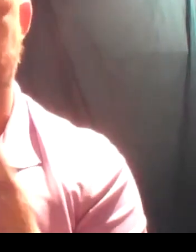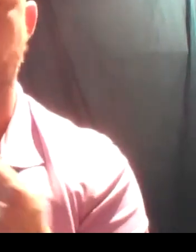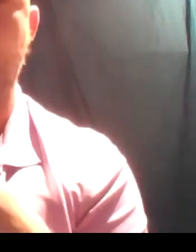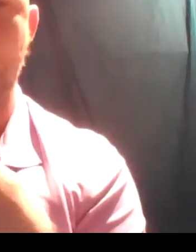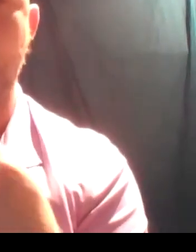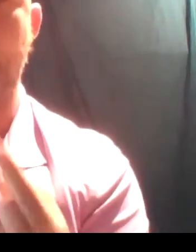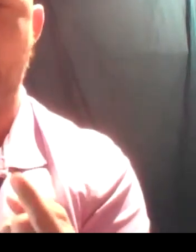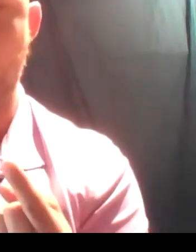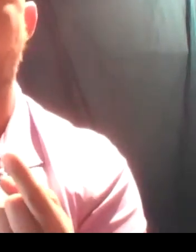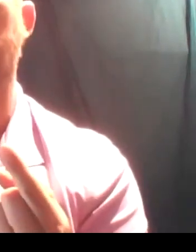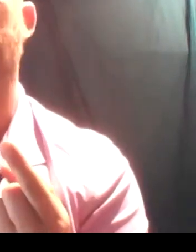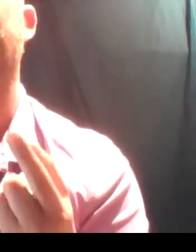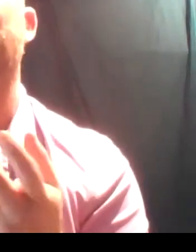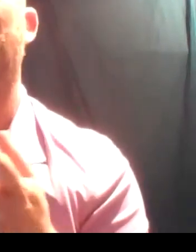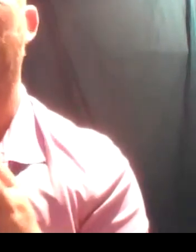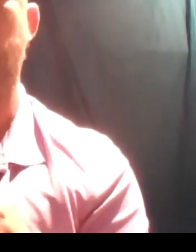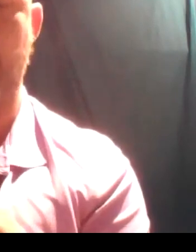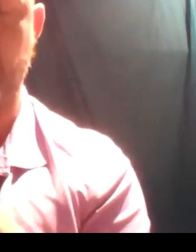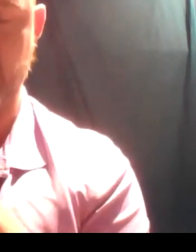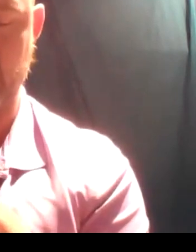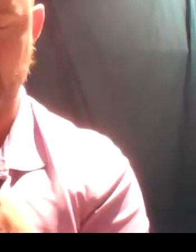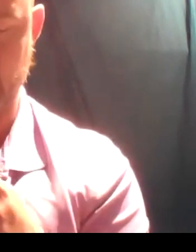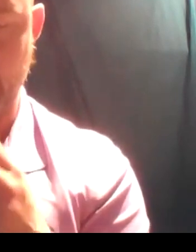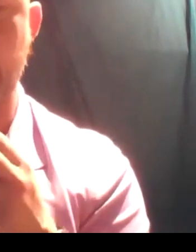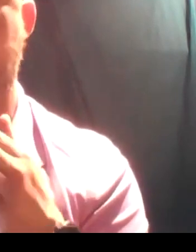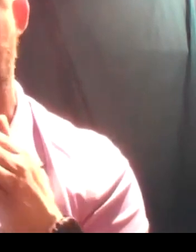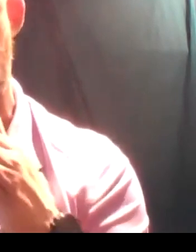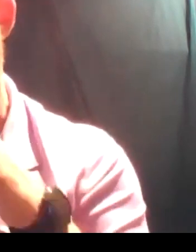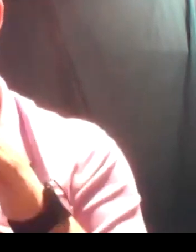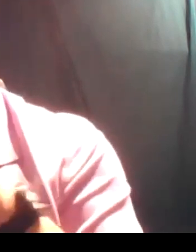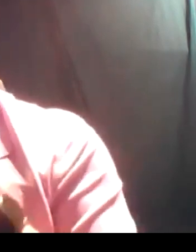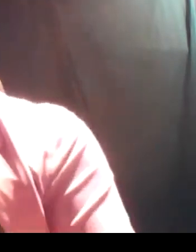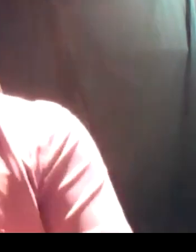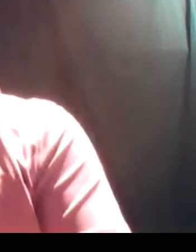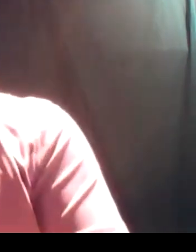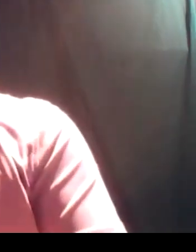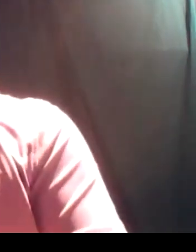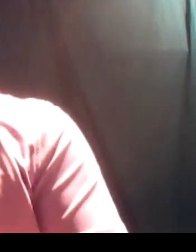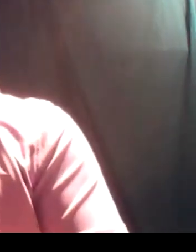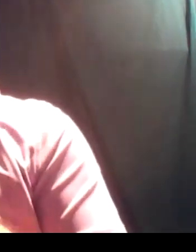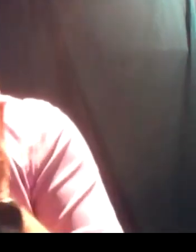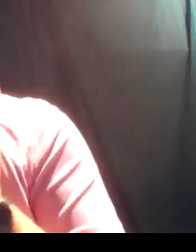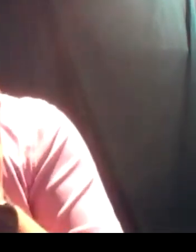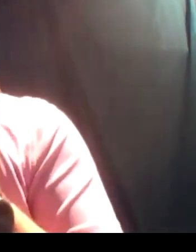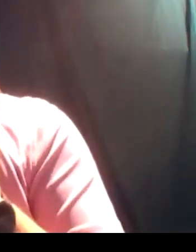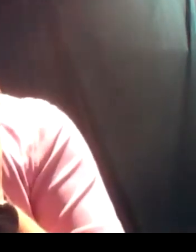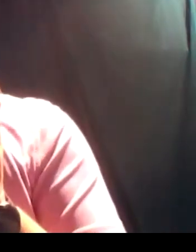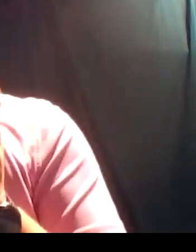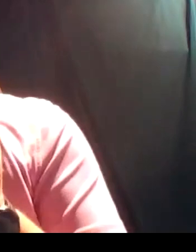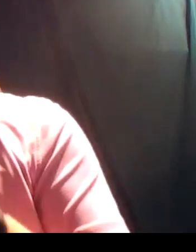have been having trouble with accessing Alzheimer services, or even